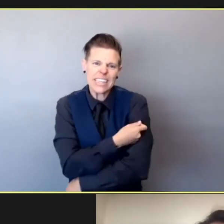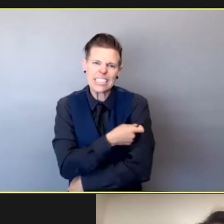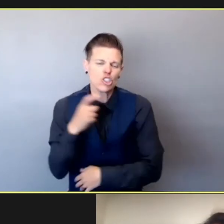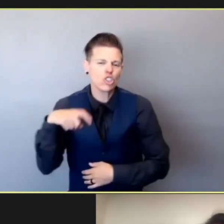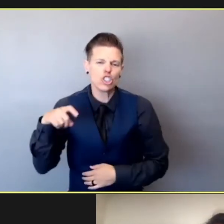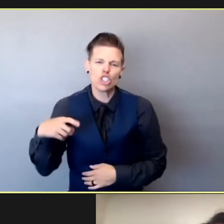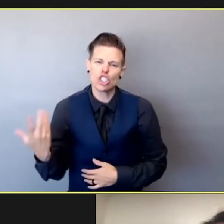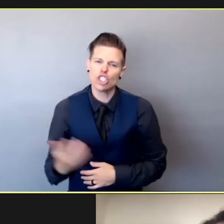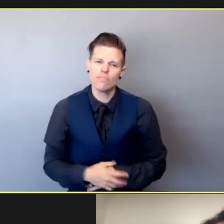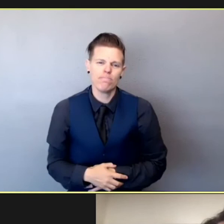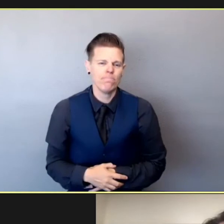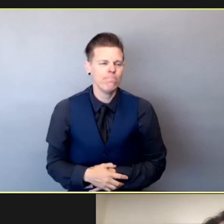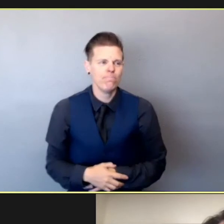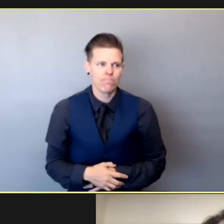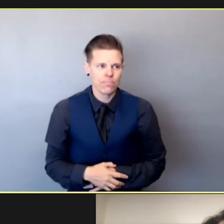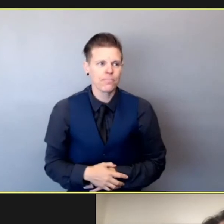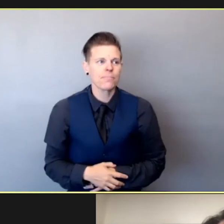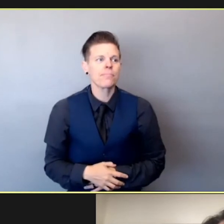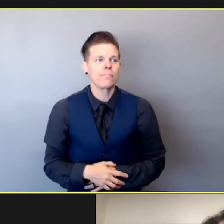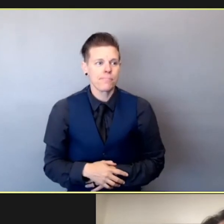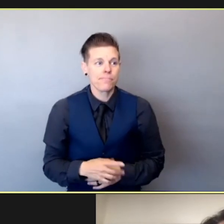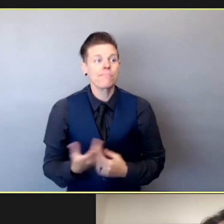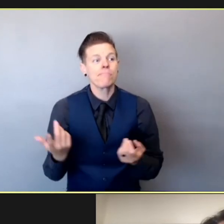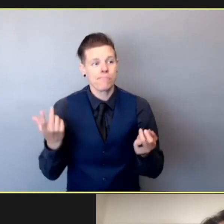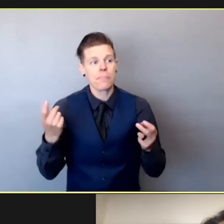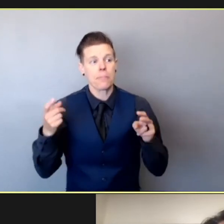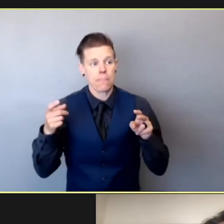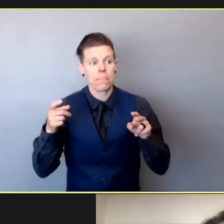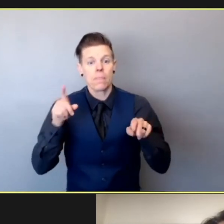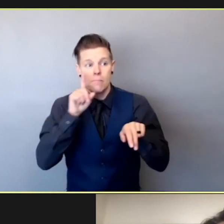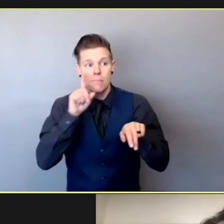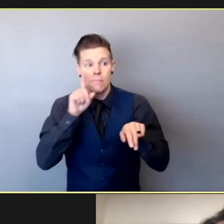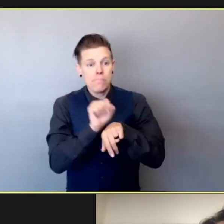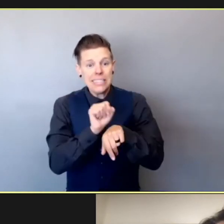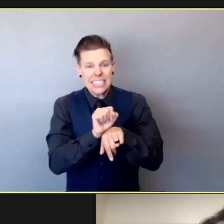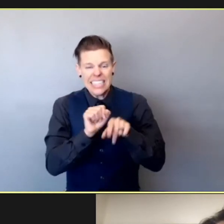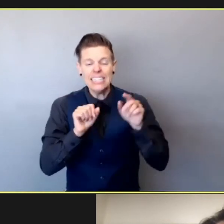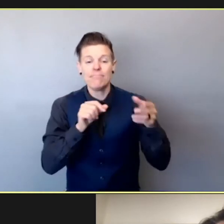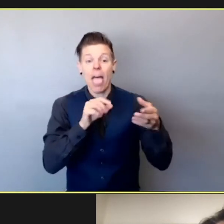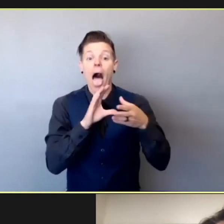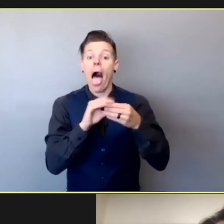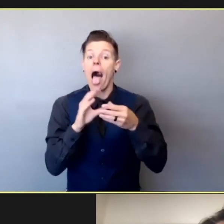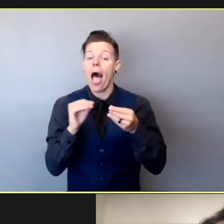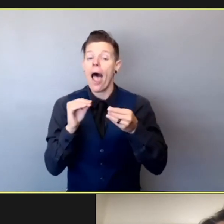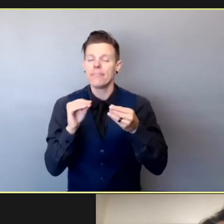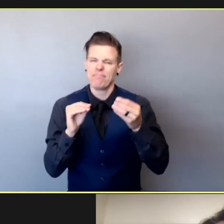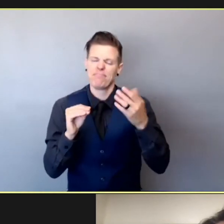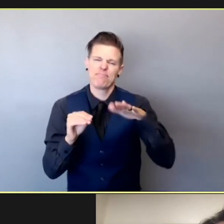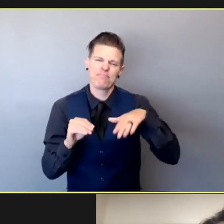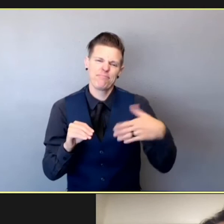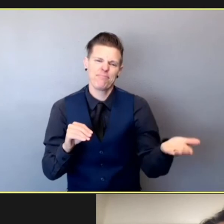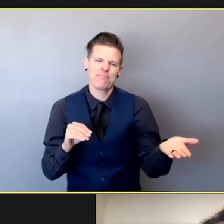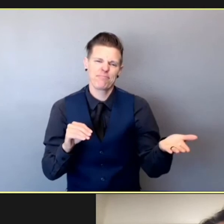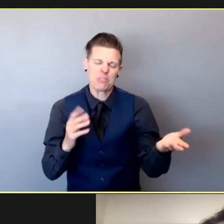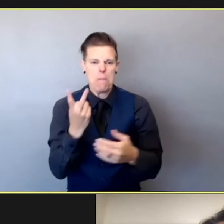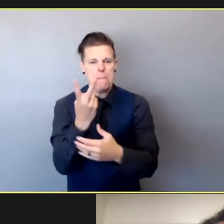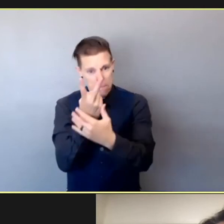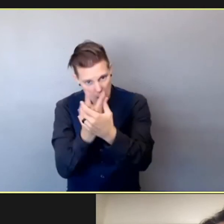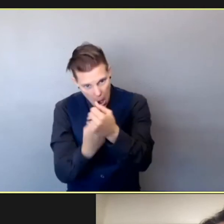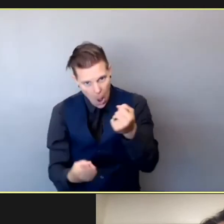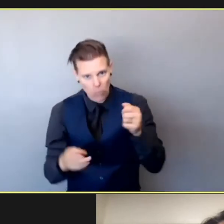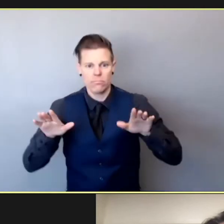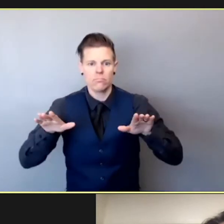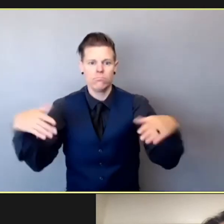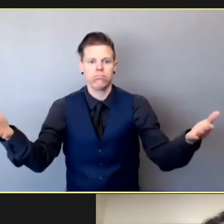that patient went on to die later that day. And so, you know, I just don't want to